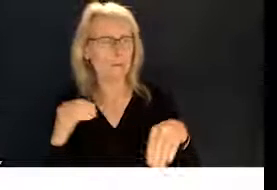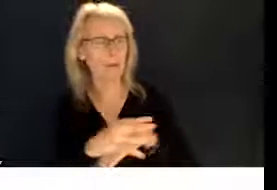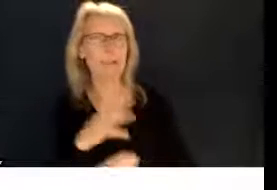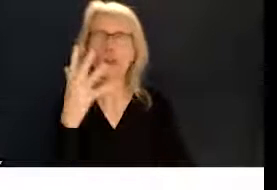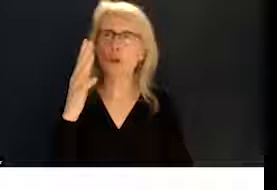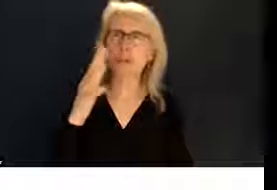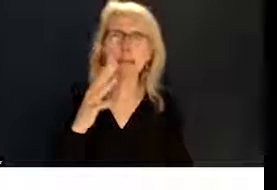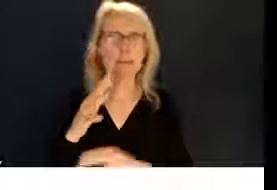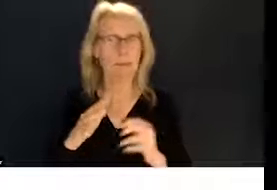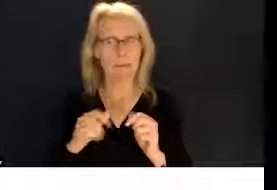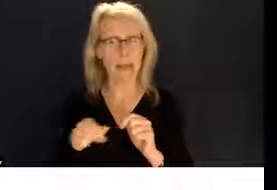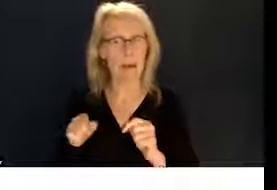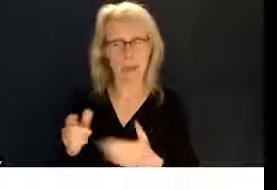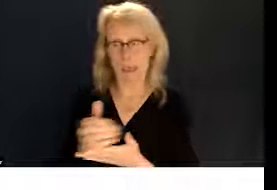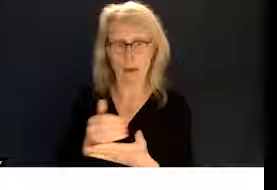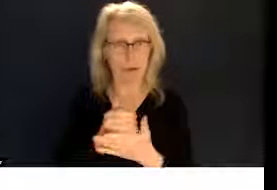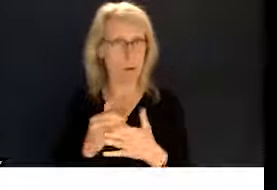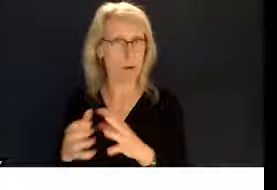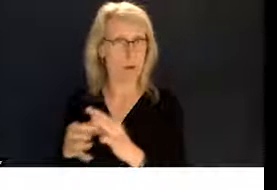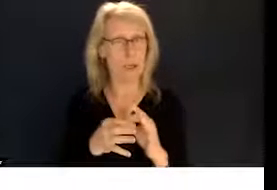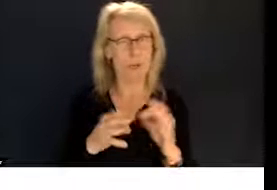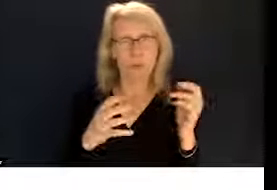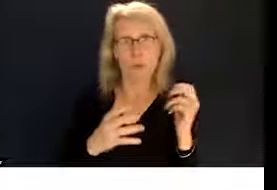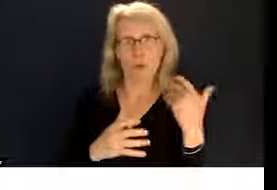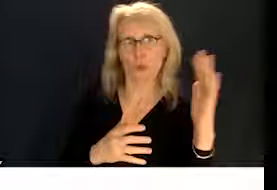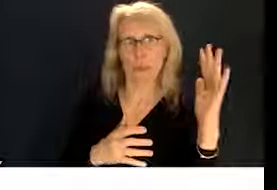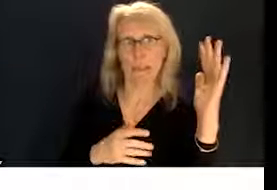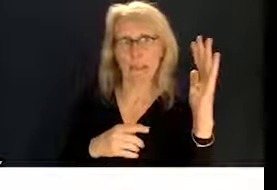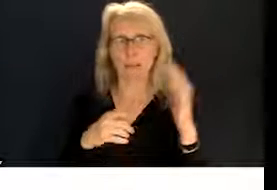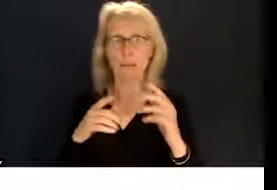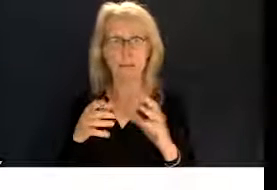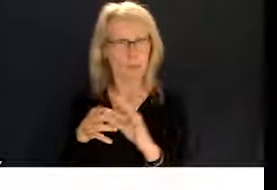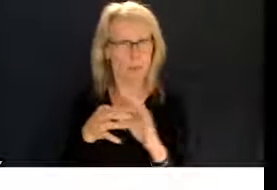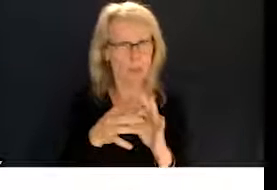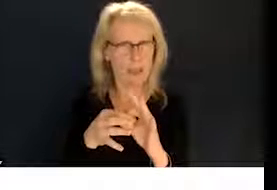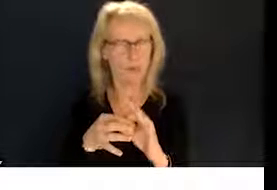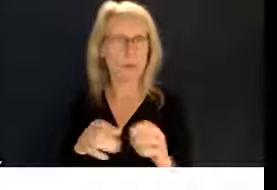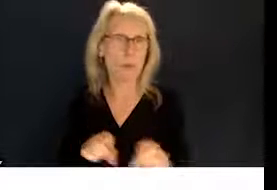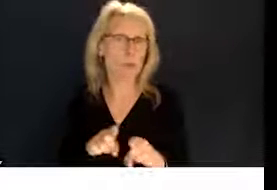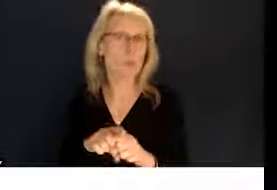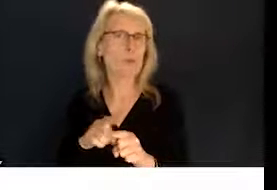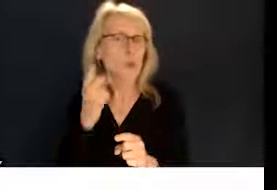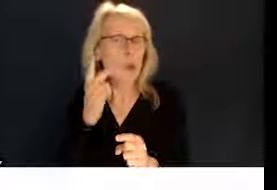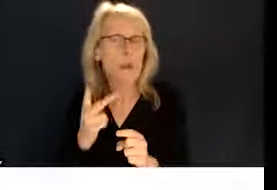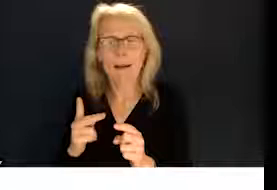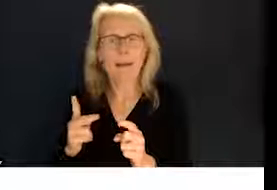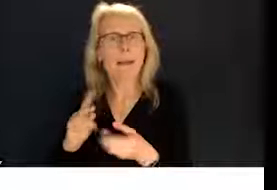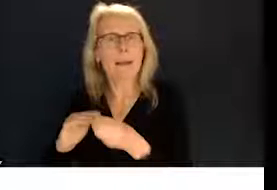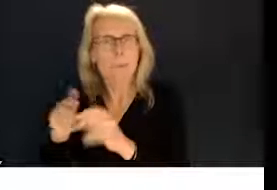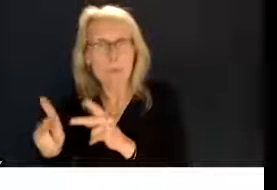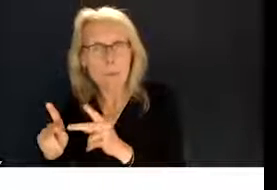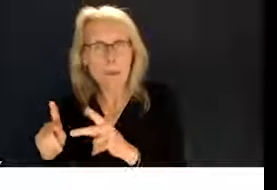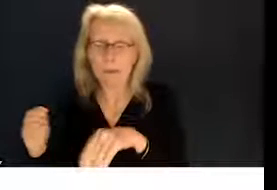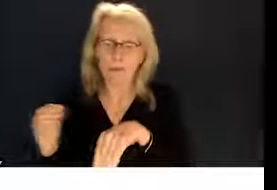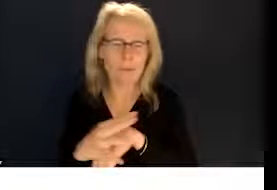those two, and take a look at the relative contributions of each of those environmental covariates on